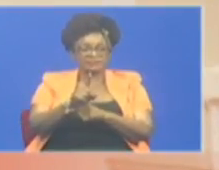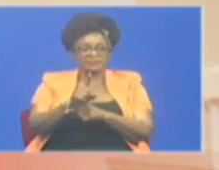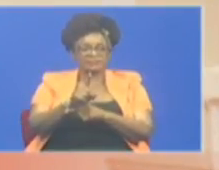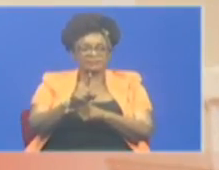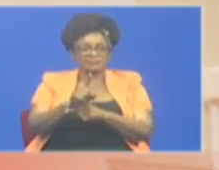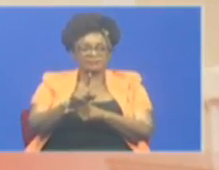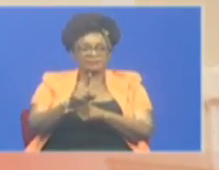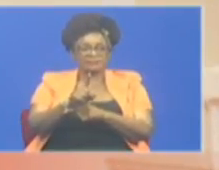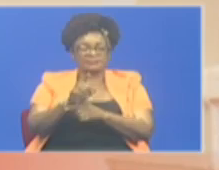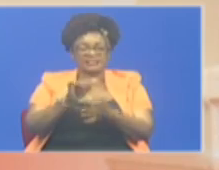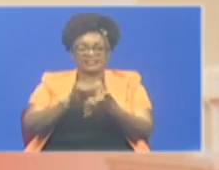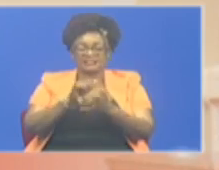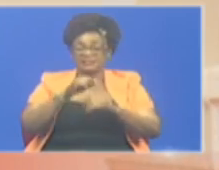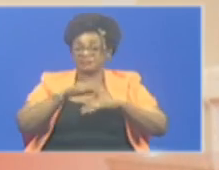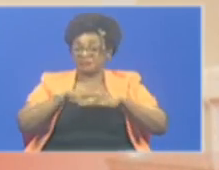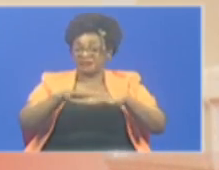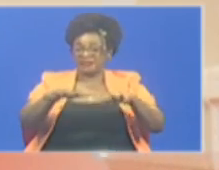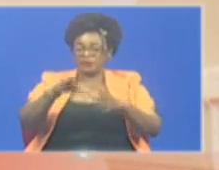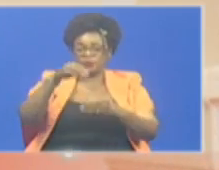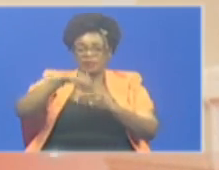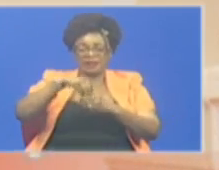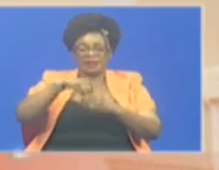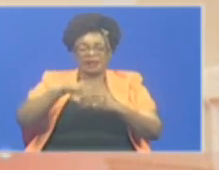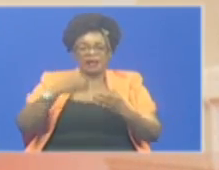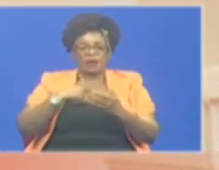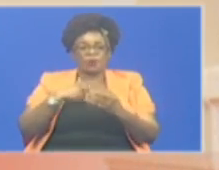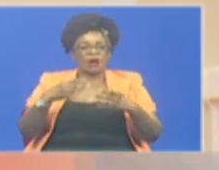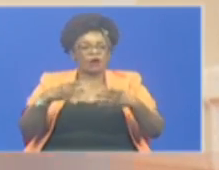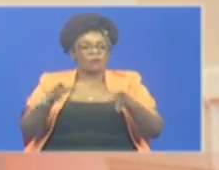within our communities.